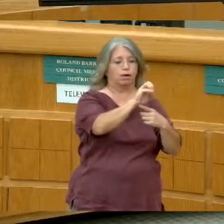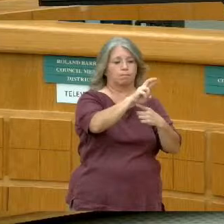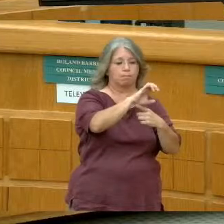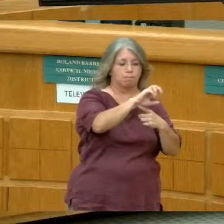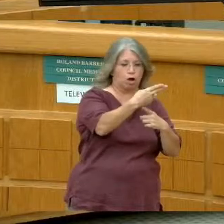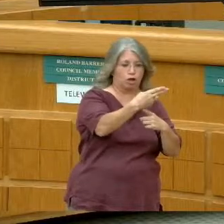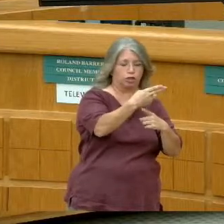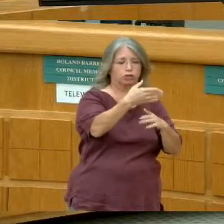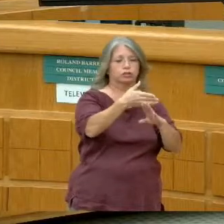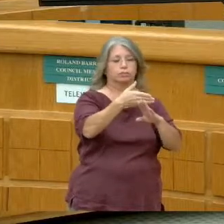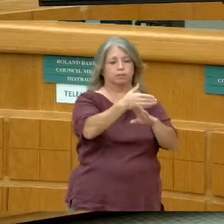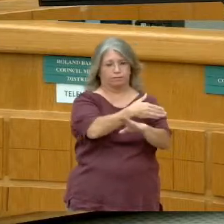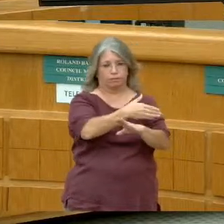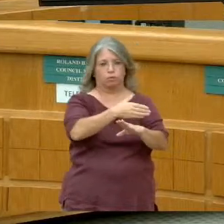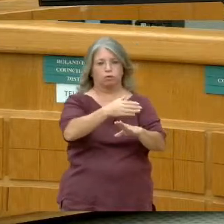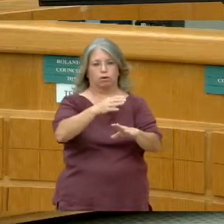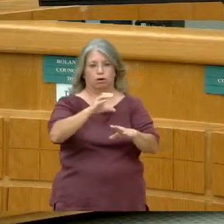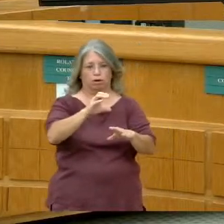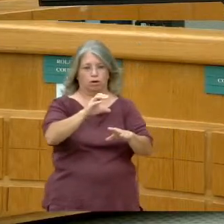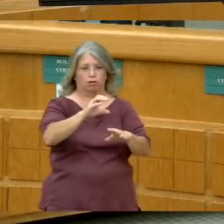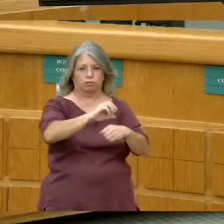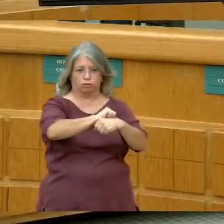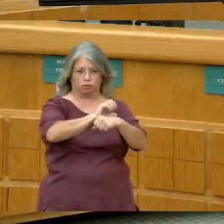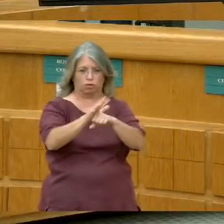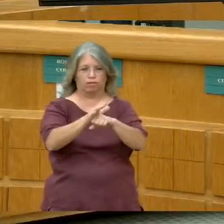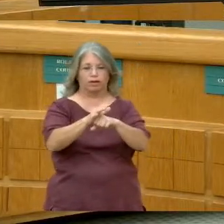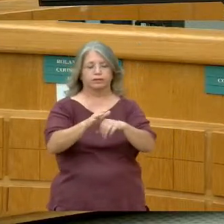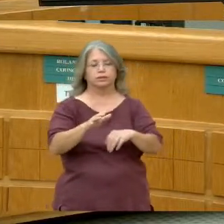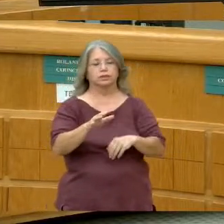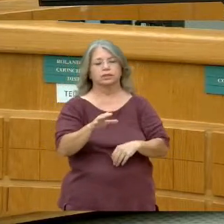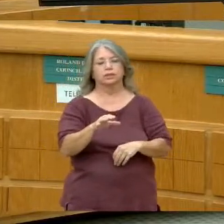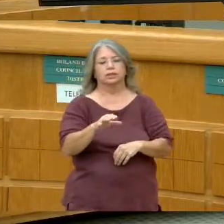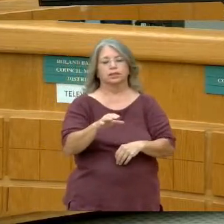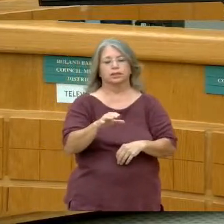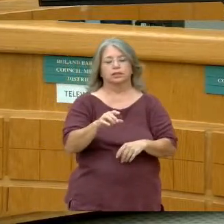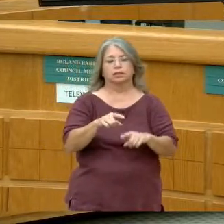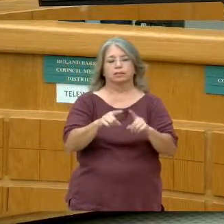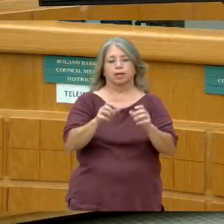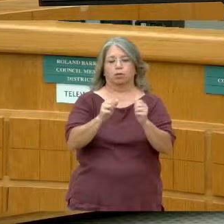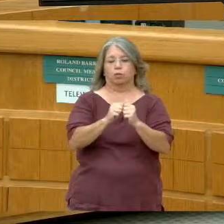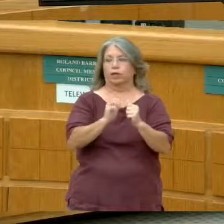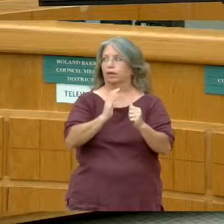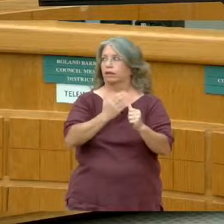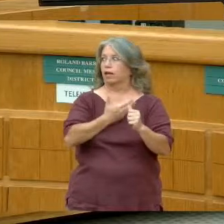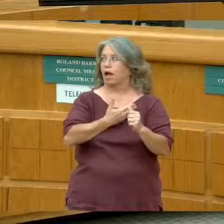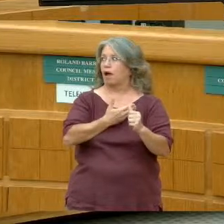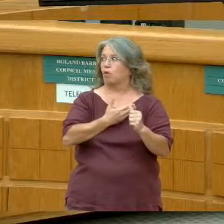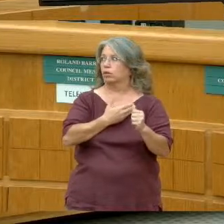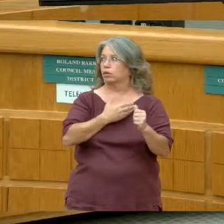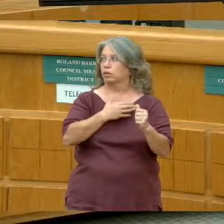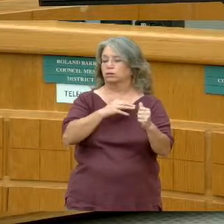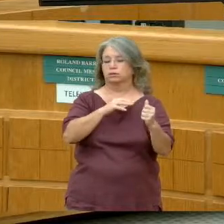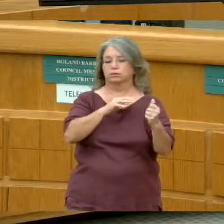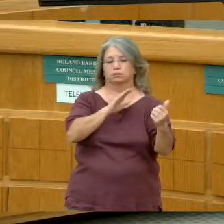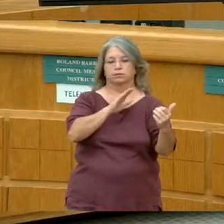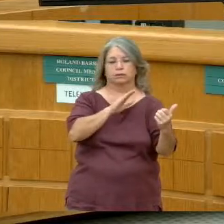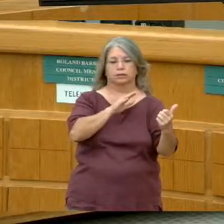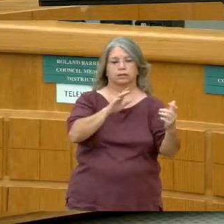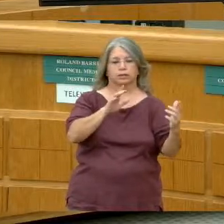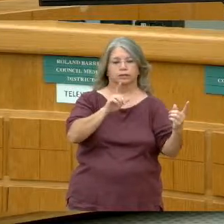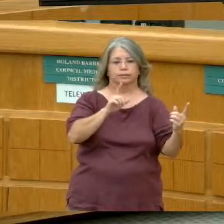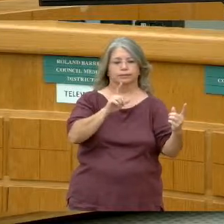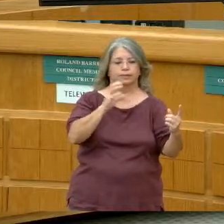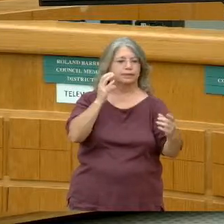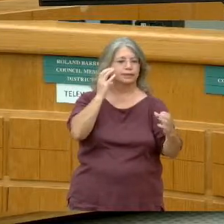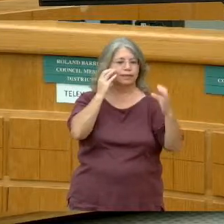the summer, say with like beaches, and we'll see that in a second. But here with encounters, what you can see is that from the beginning of May, and I've kind